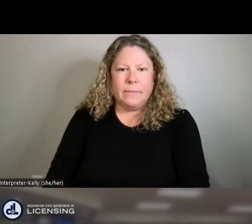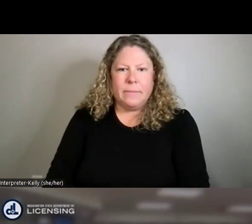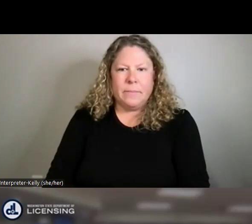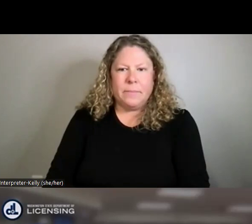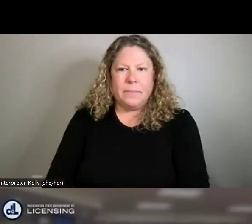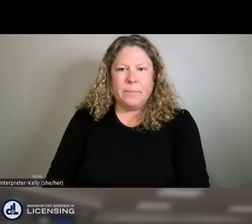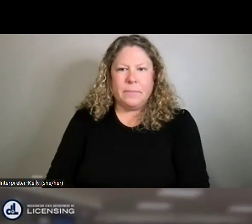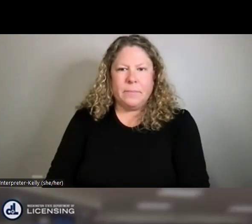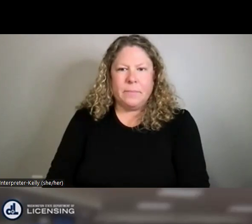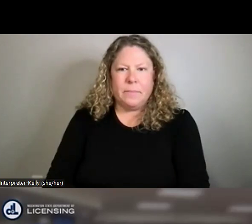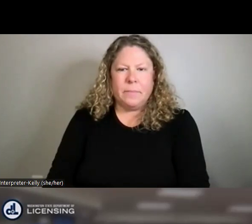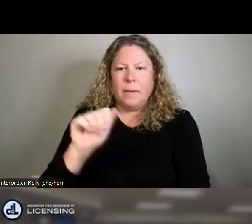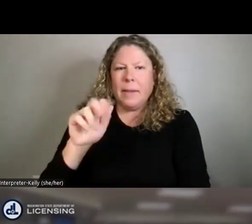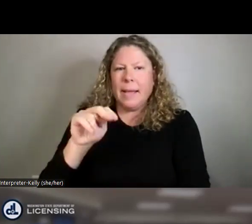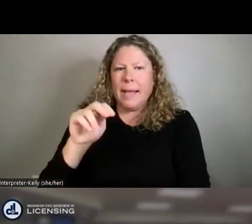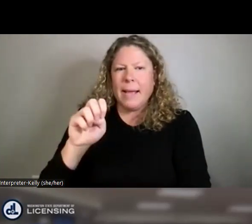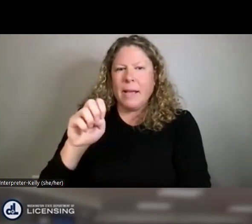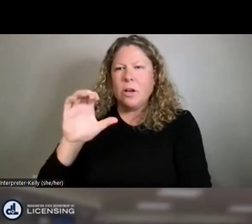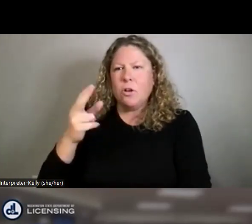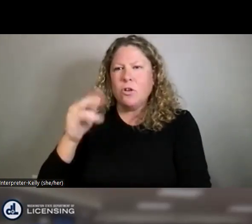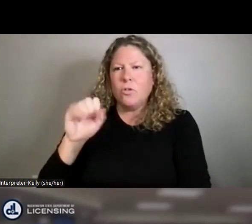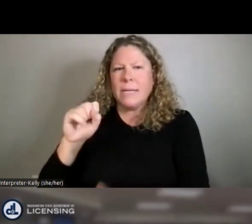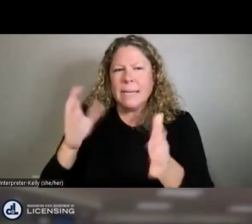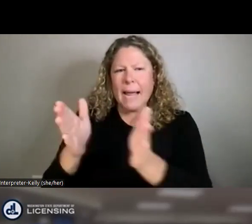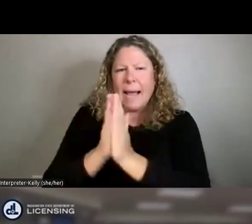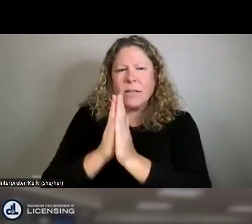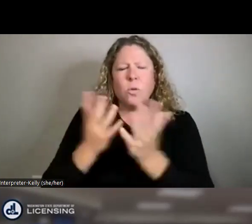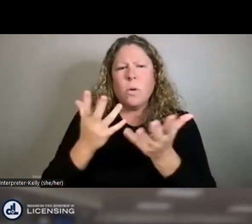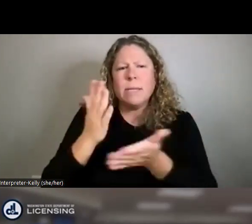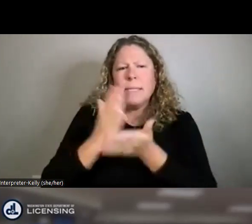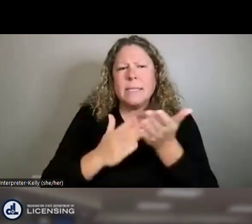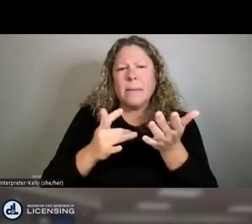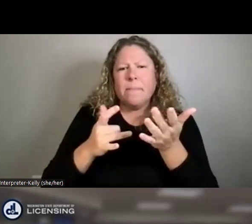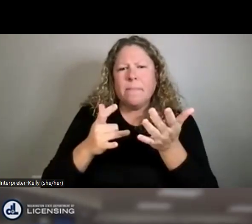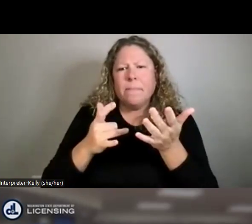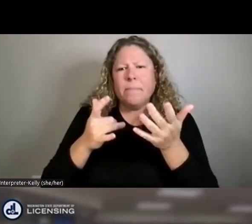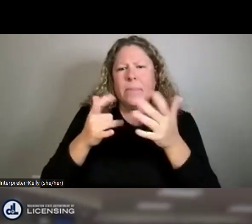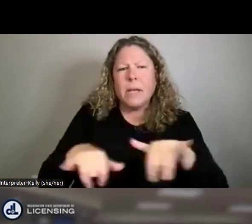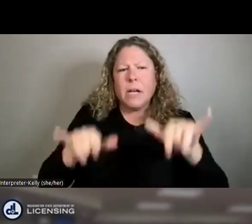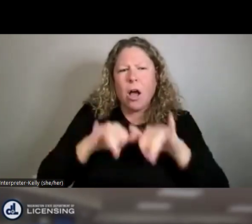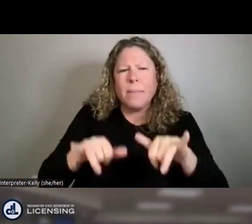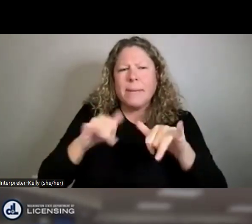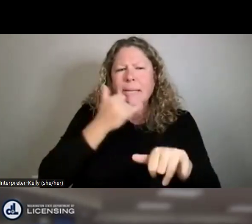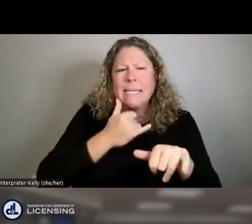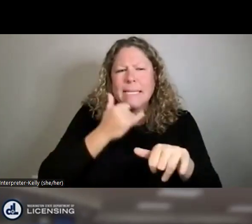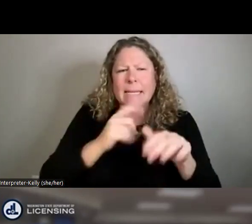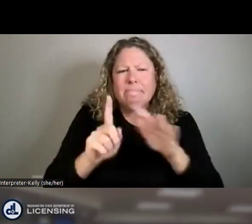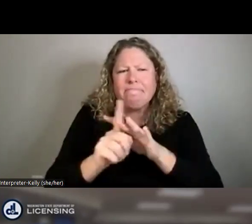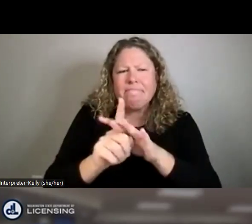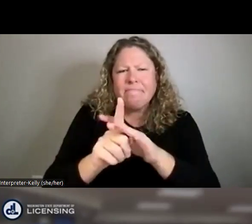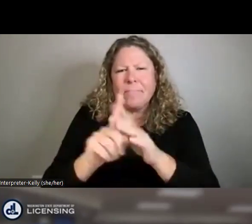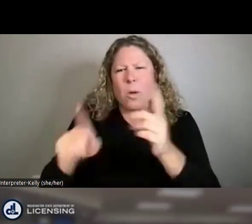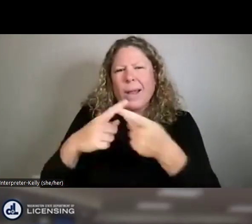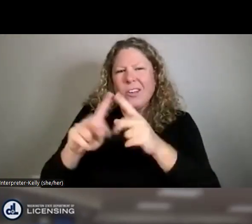Okay, Chris asks, what are some common pitfalls when examining the customer experience? Do you have any suggestions